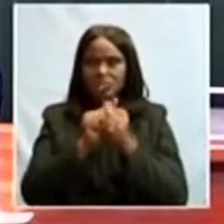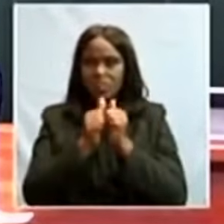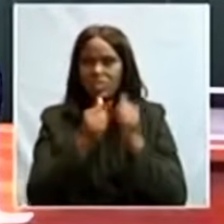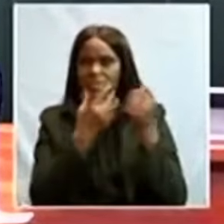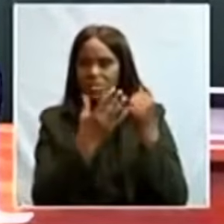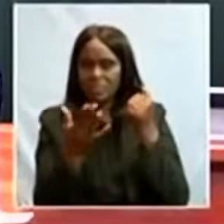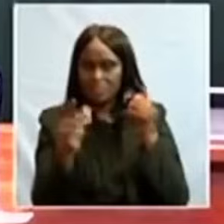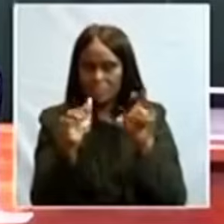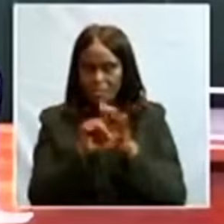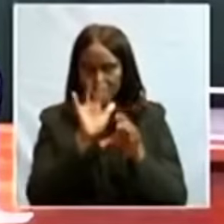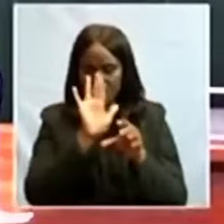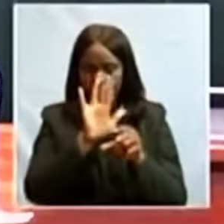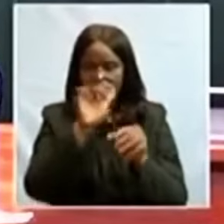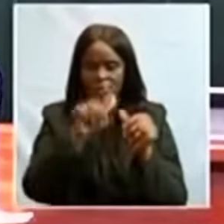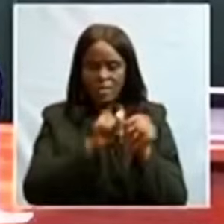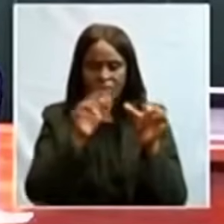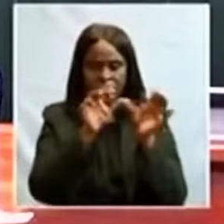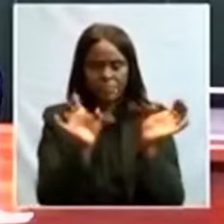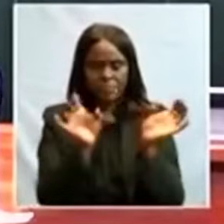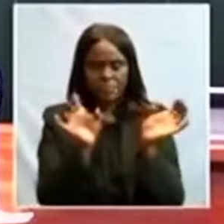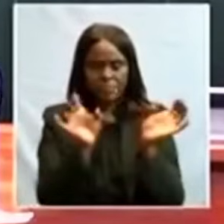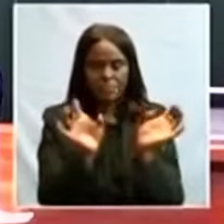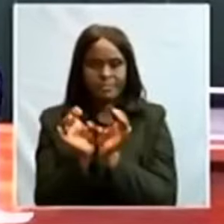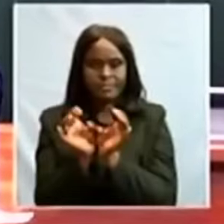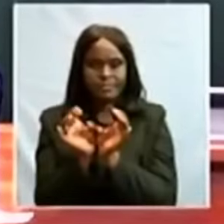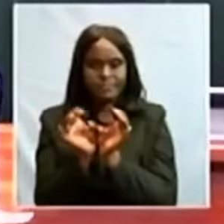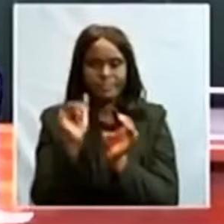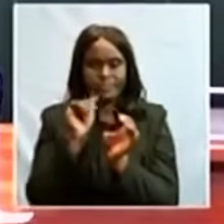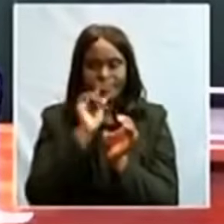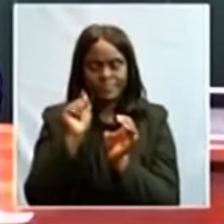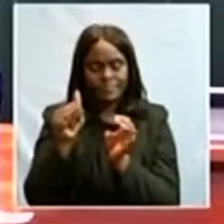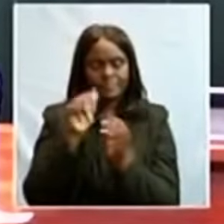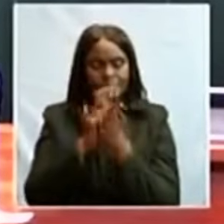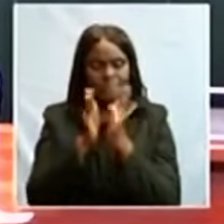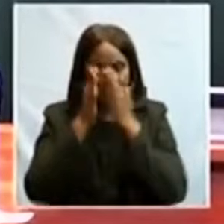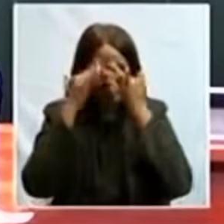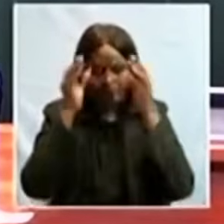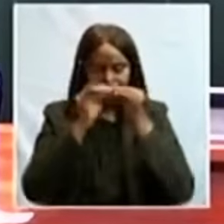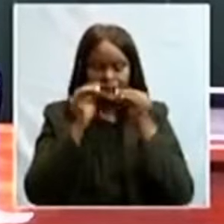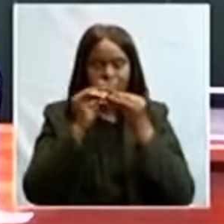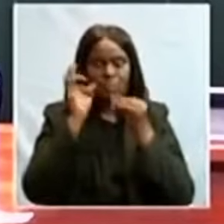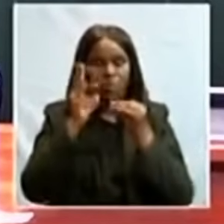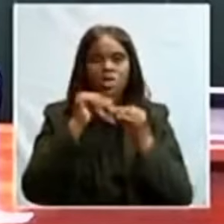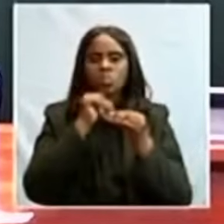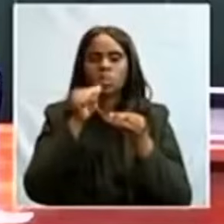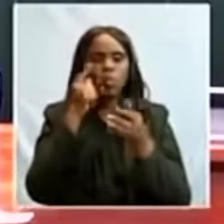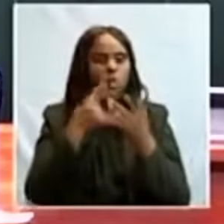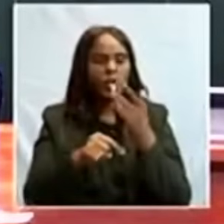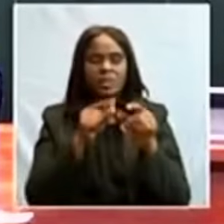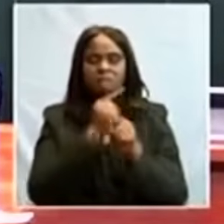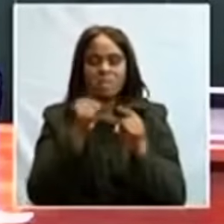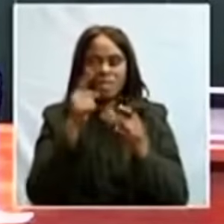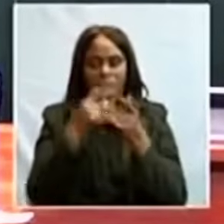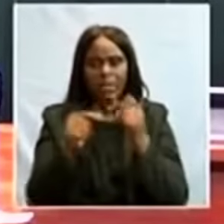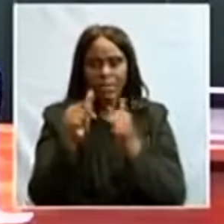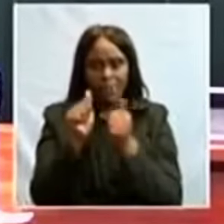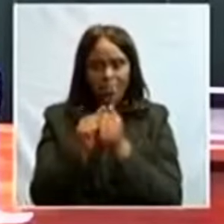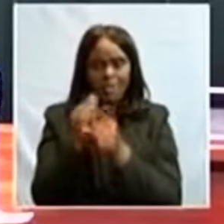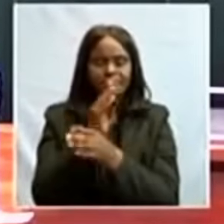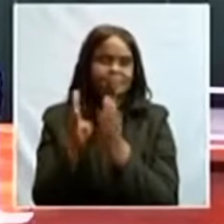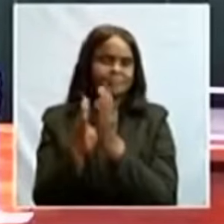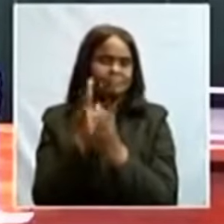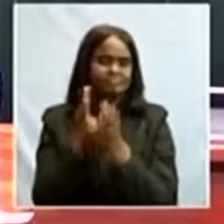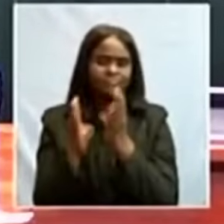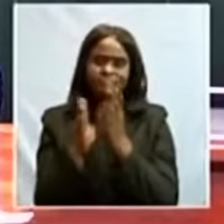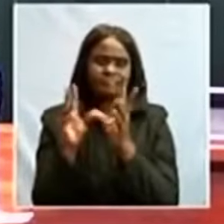facilities in each constituency is realized, because it will not just be about